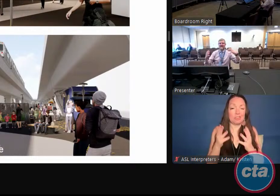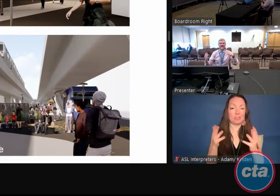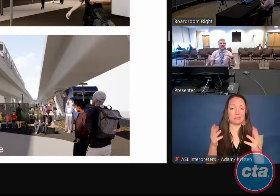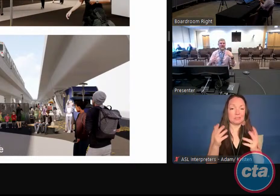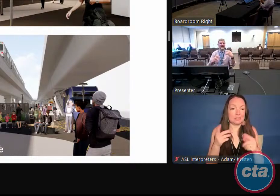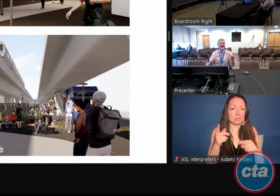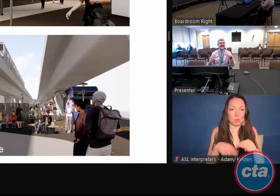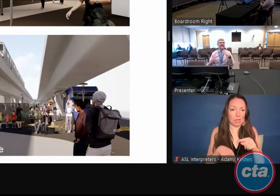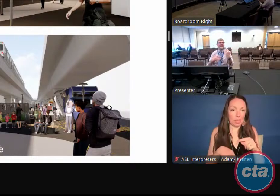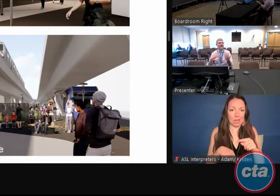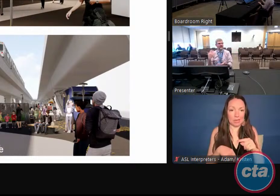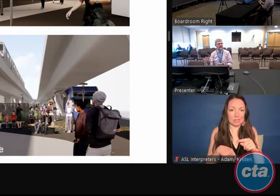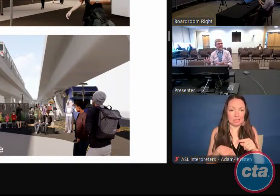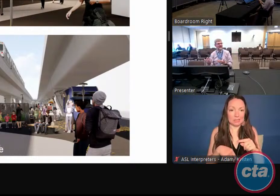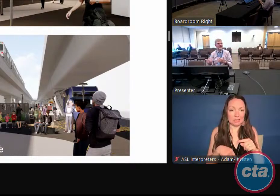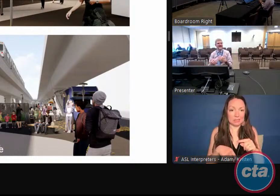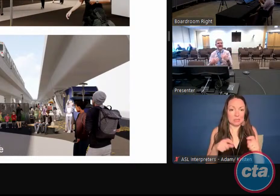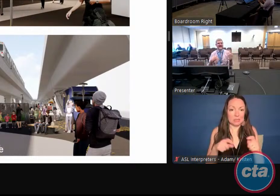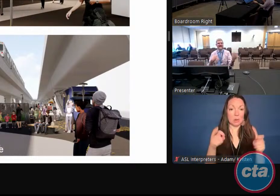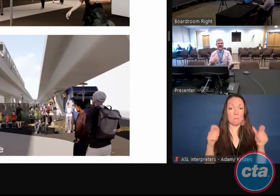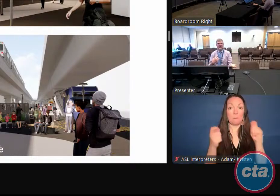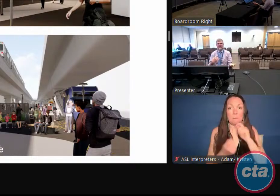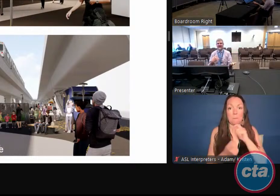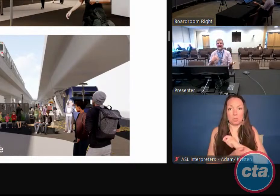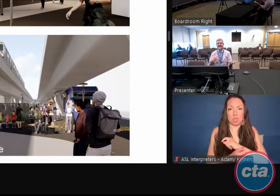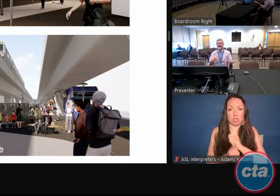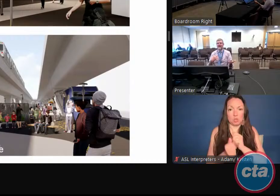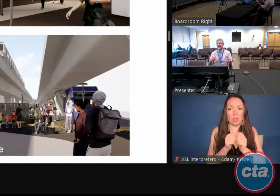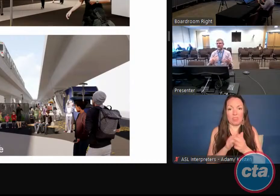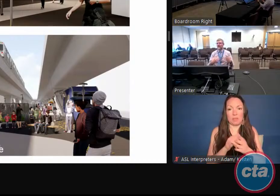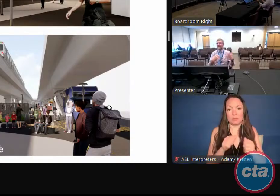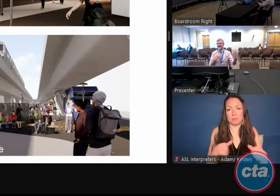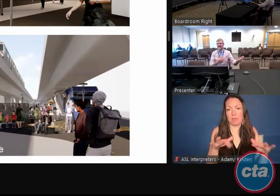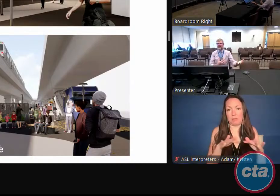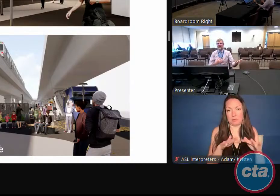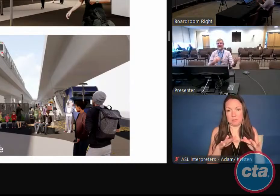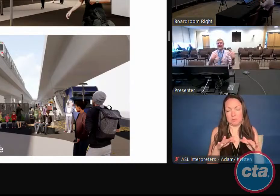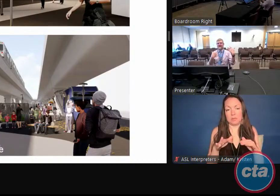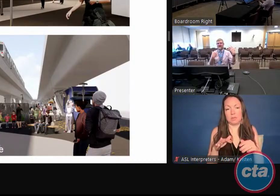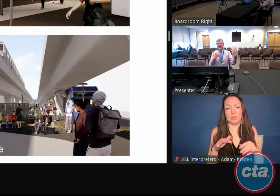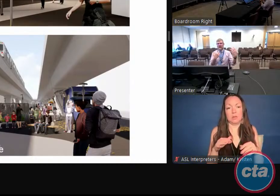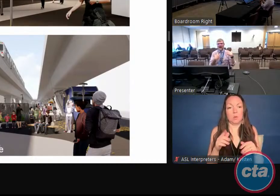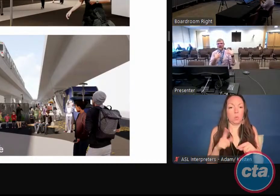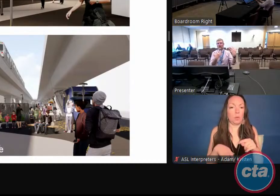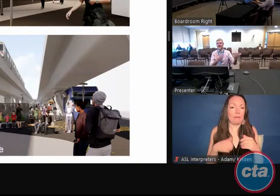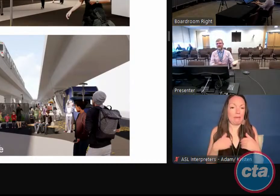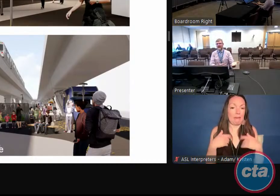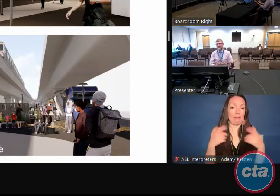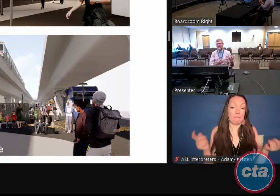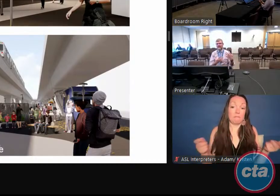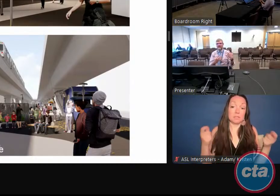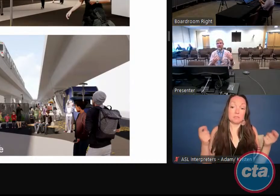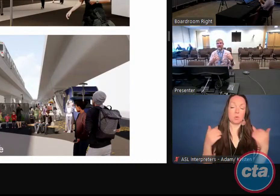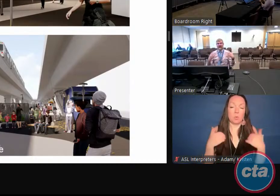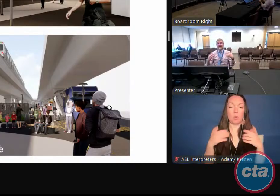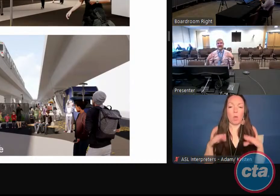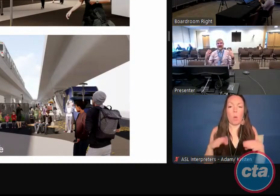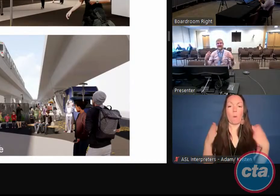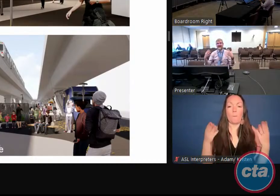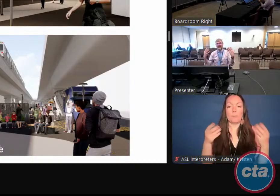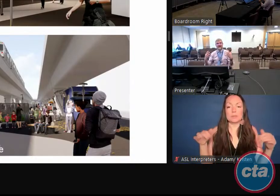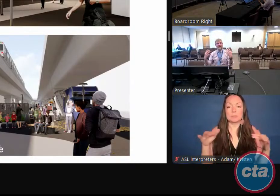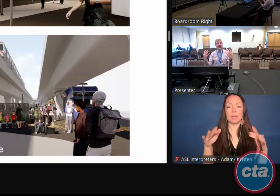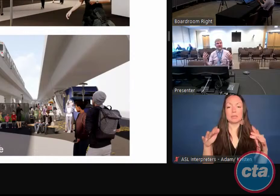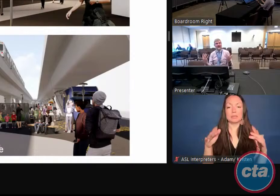can't evolve with it, right? The space can't evolve. We can't do festivals. We want open space. That we're a very